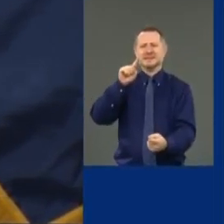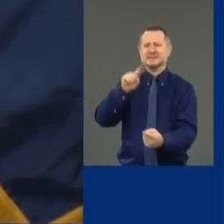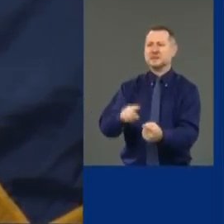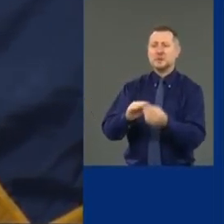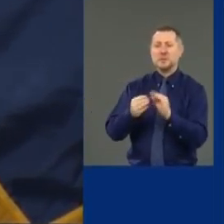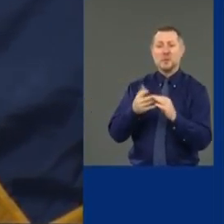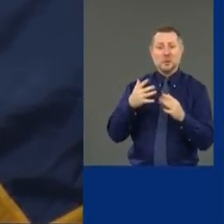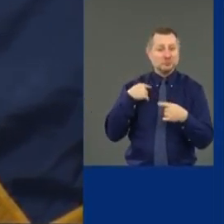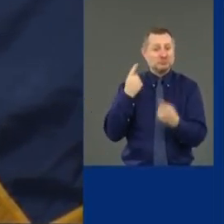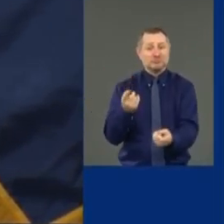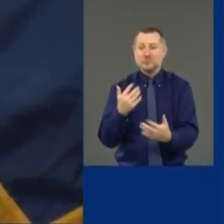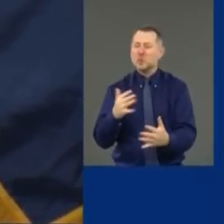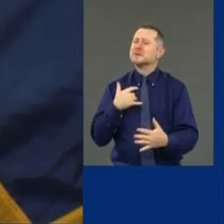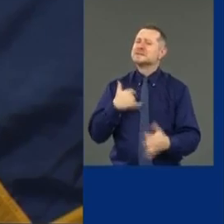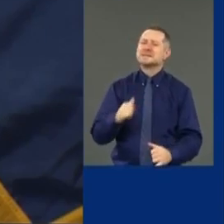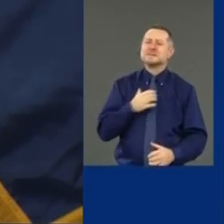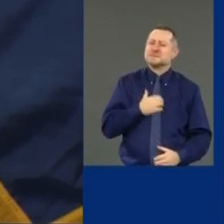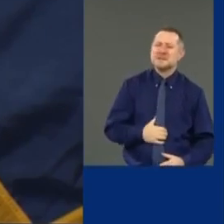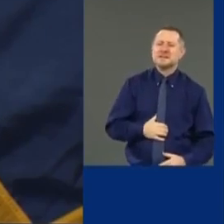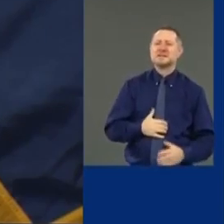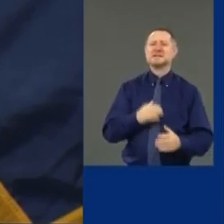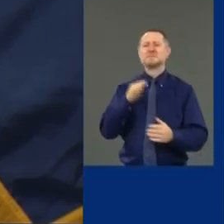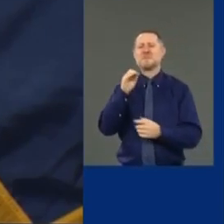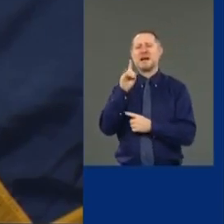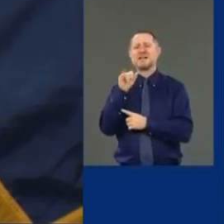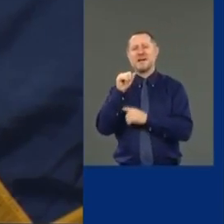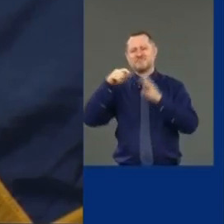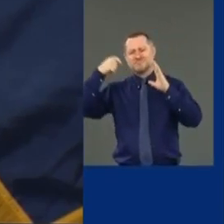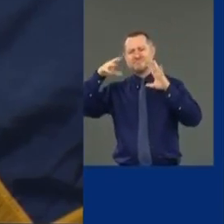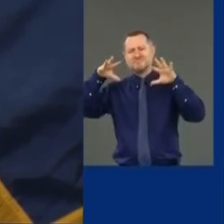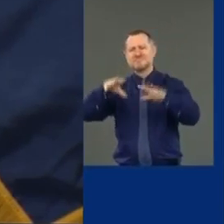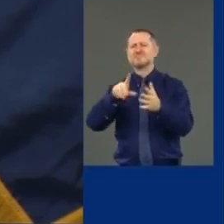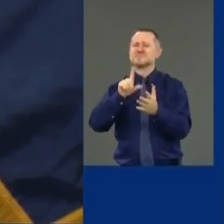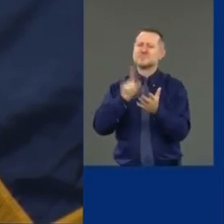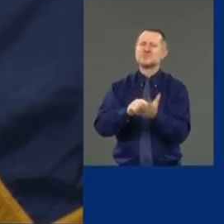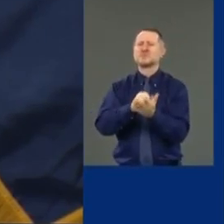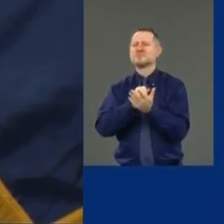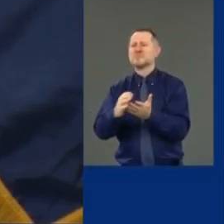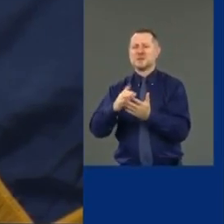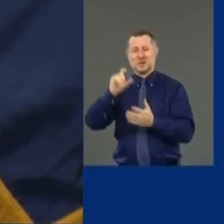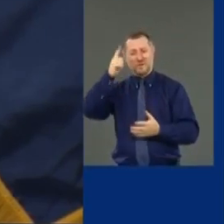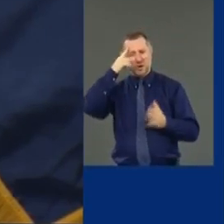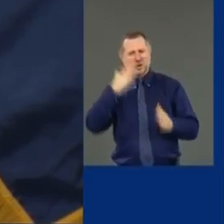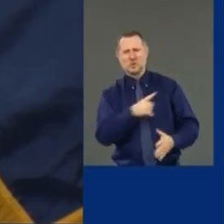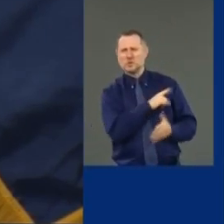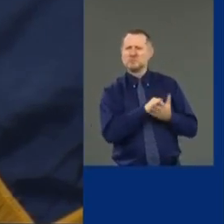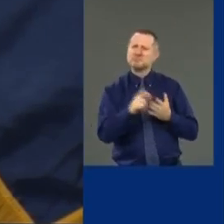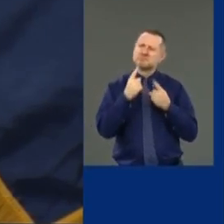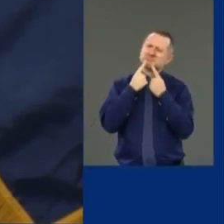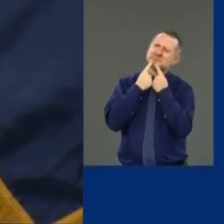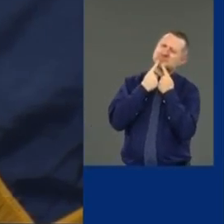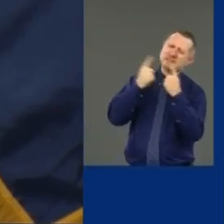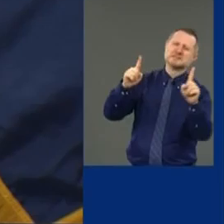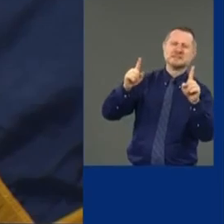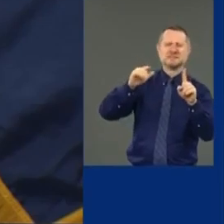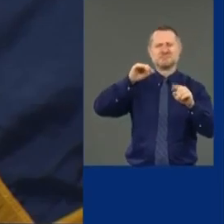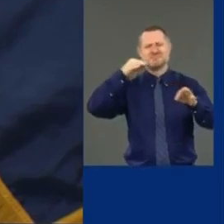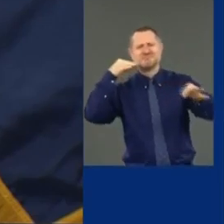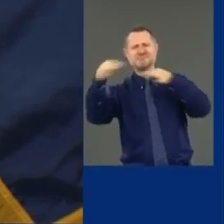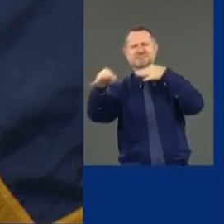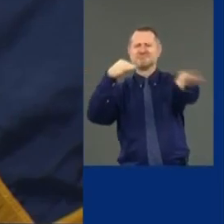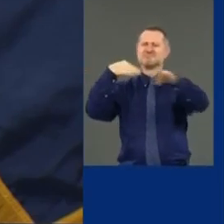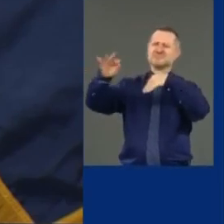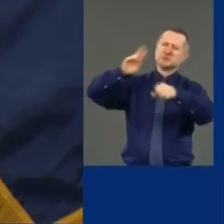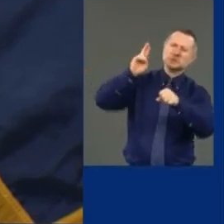wish the media would show how effective the governor has been in spreading this message of wearing a mask and